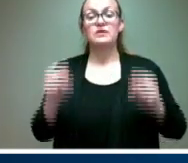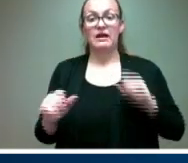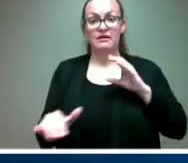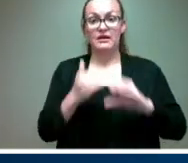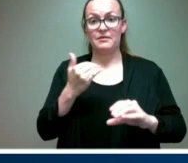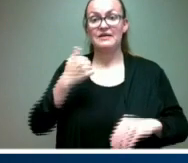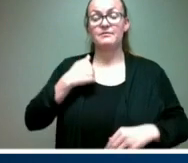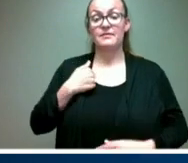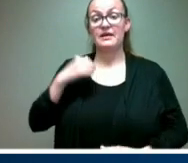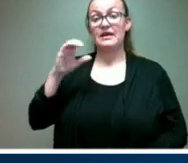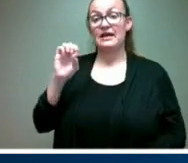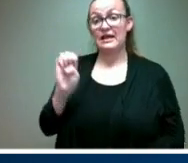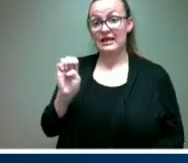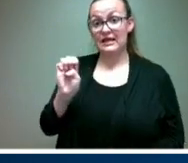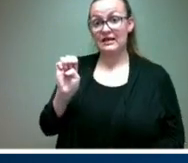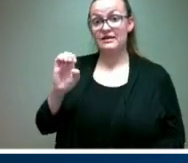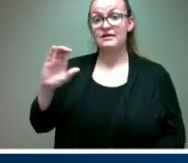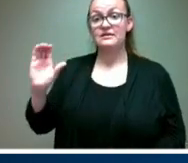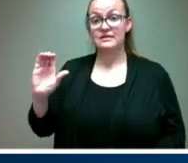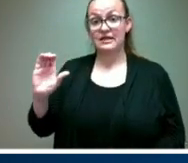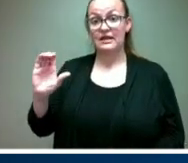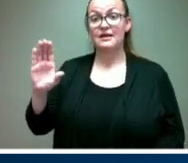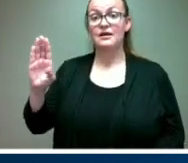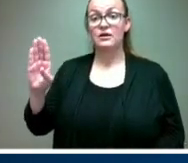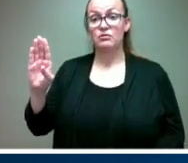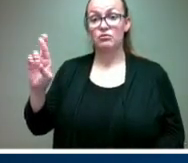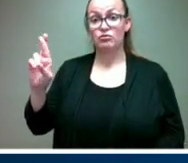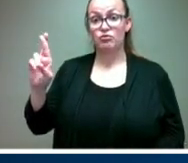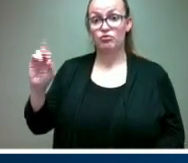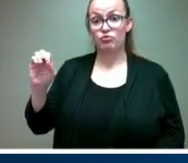ecbrown@columbus.gov. You can reach Dr. Dixon at